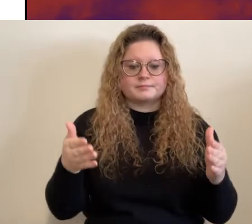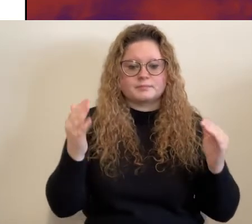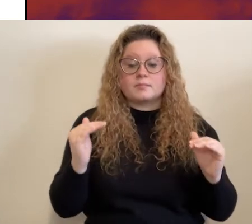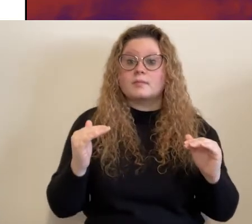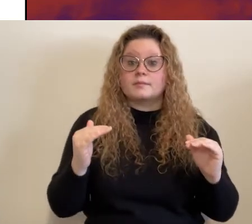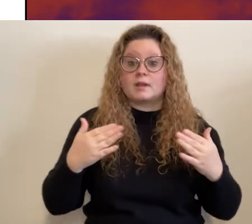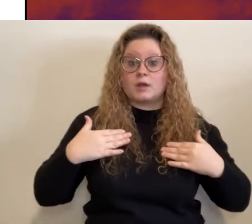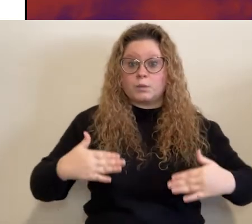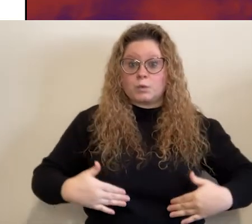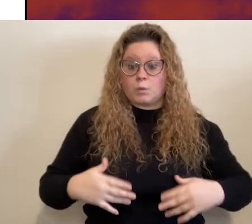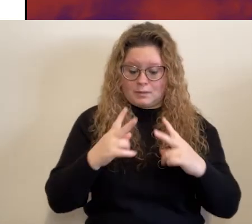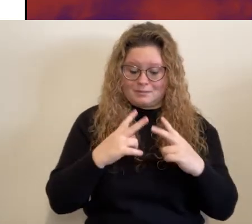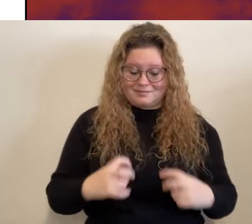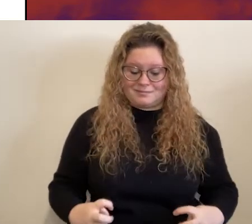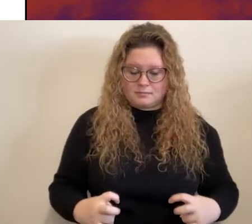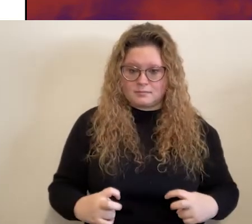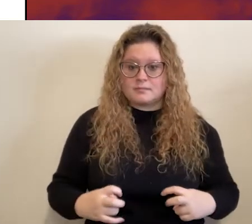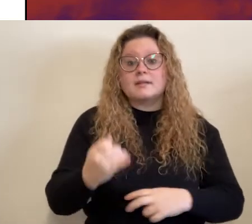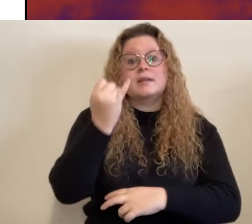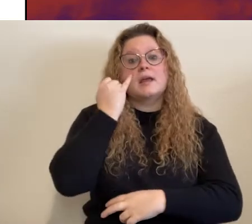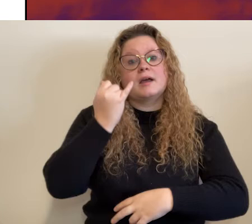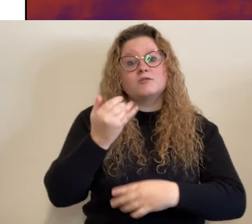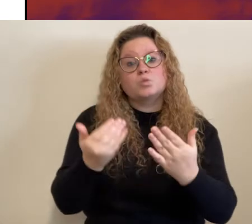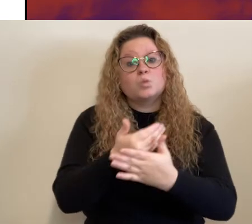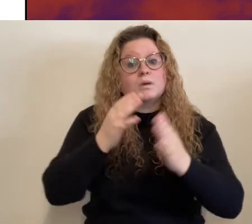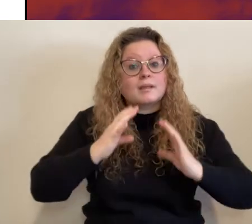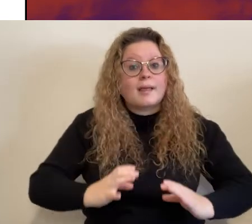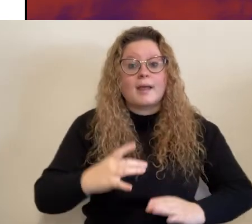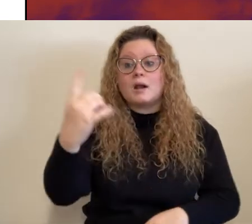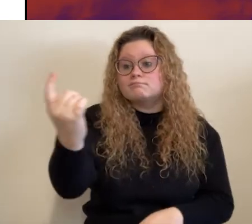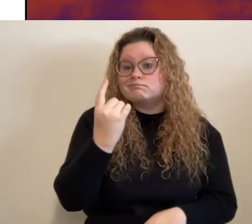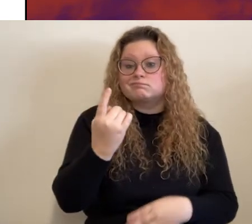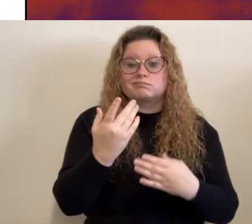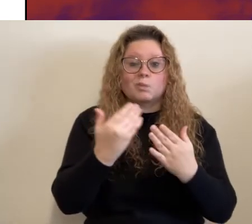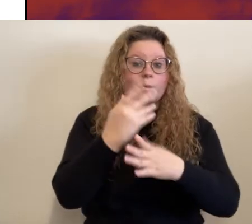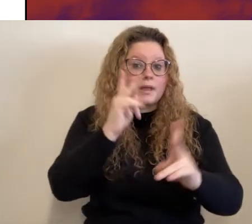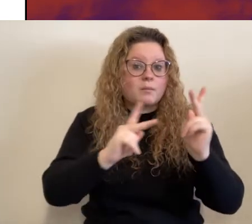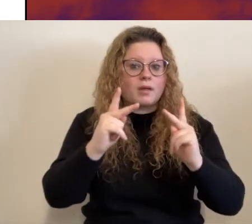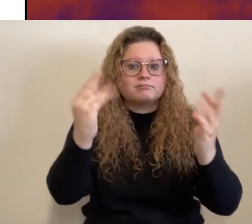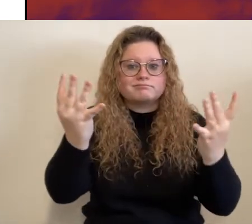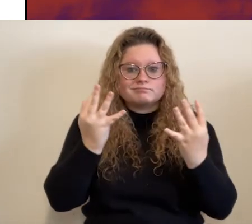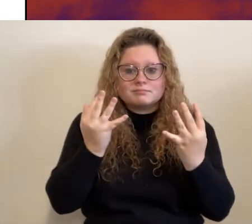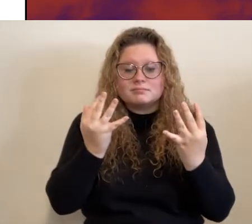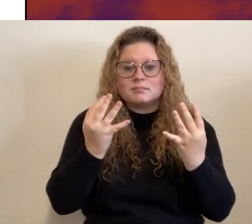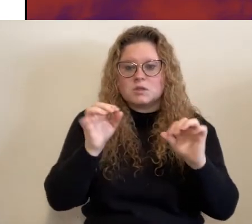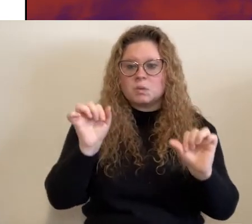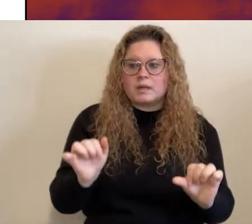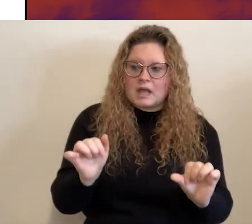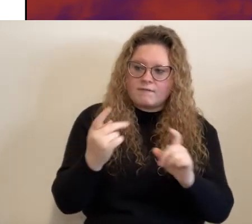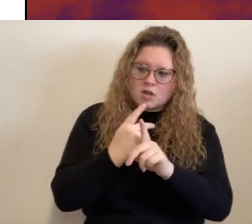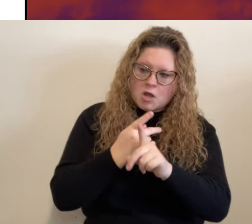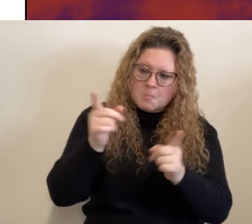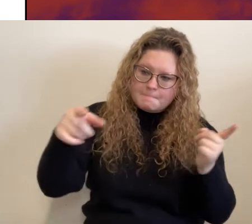tell when you're working with people or you're working with a new client or whatever, um, how they feel or think about themselves with the way